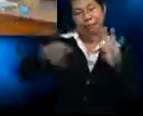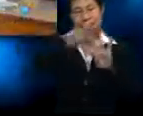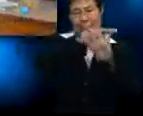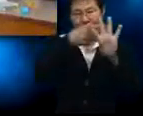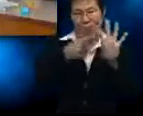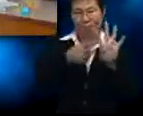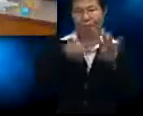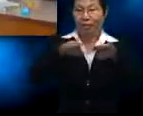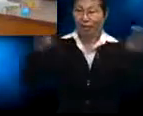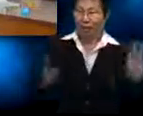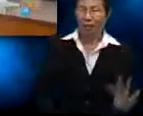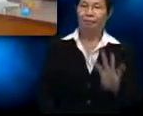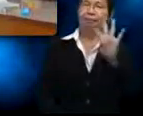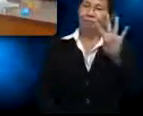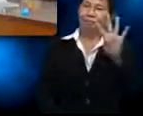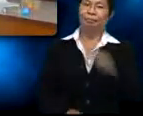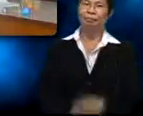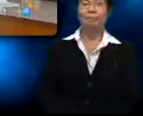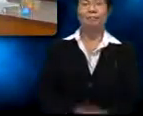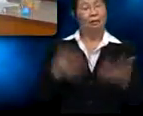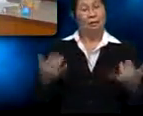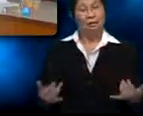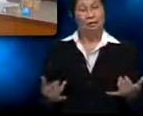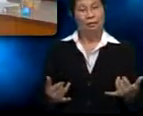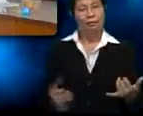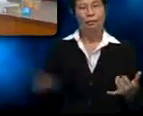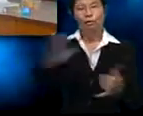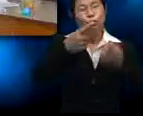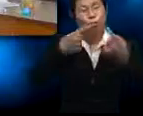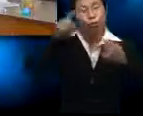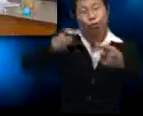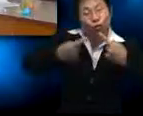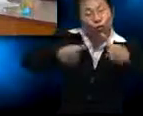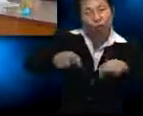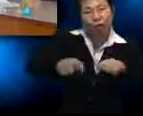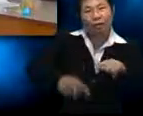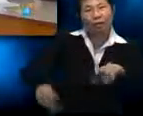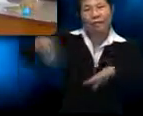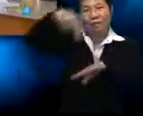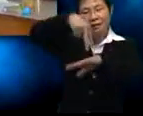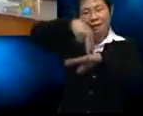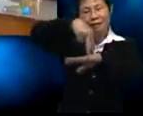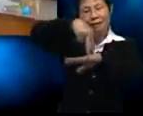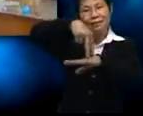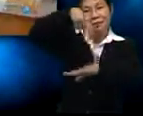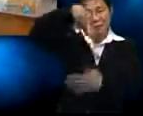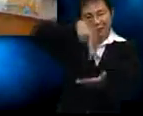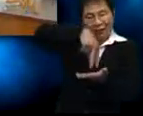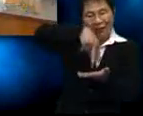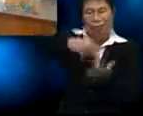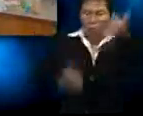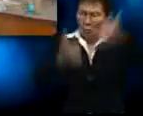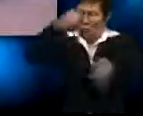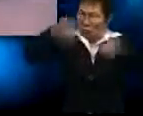marker pen, the sharp tip. Now, you all should try to make it stand. See whether it can stand or